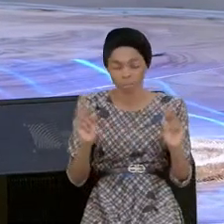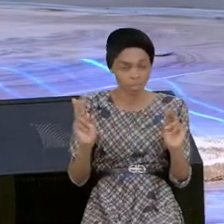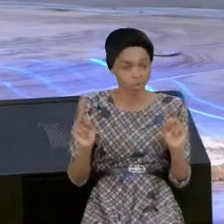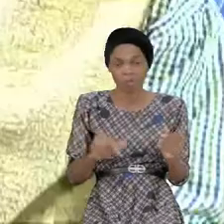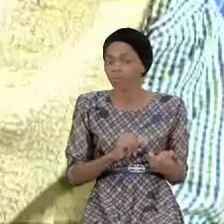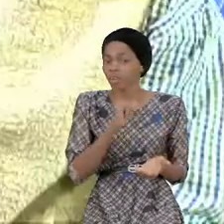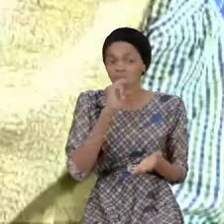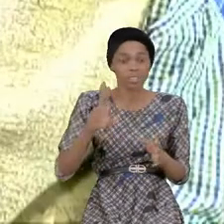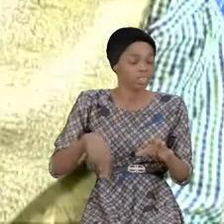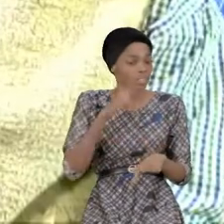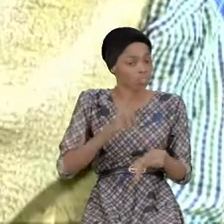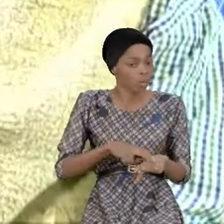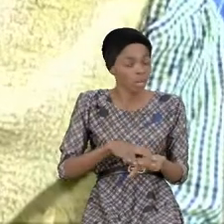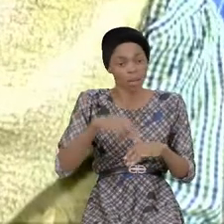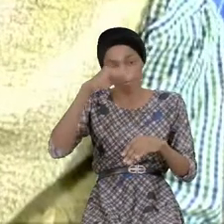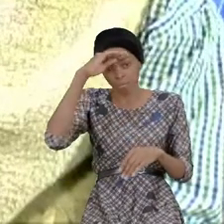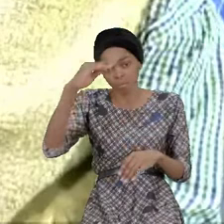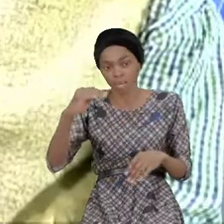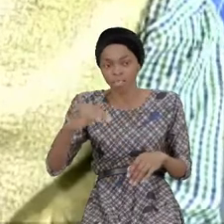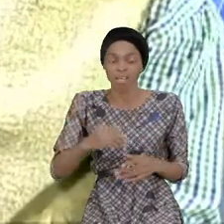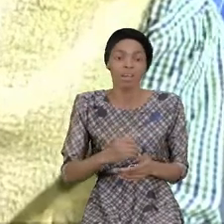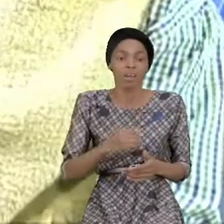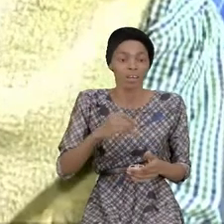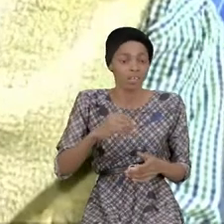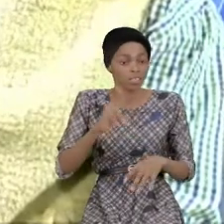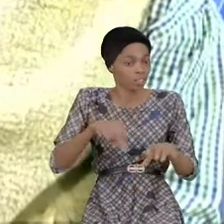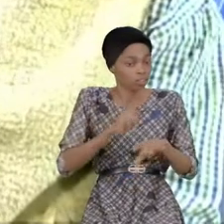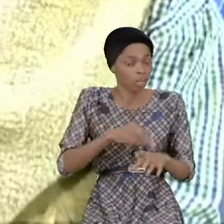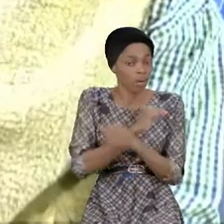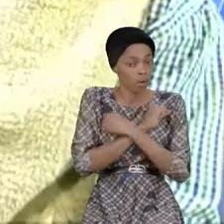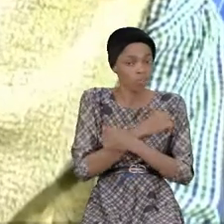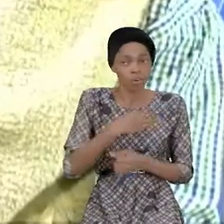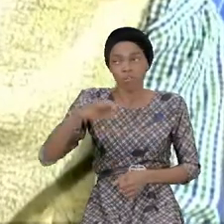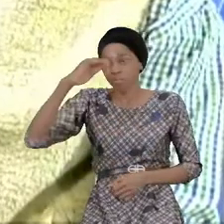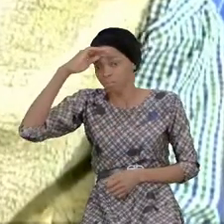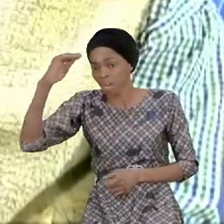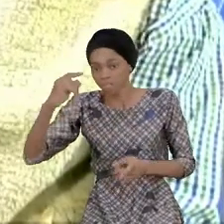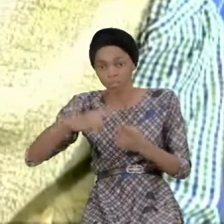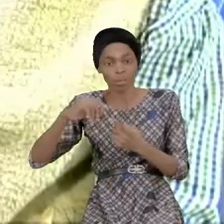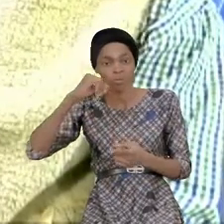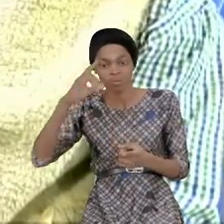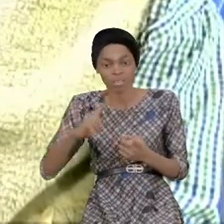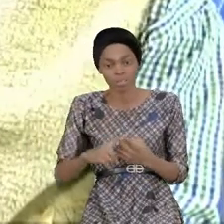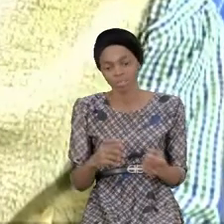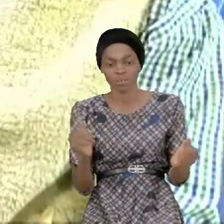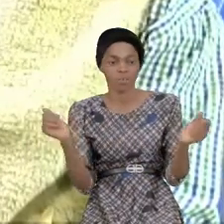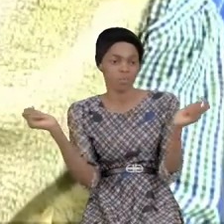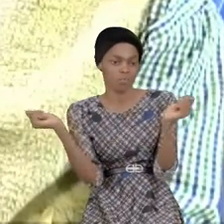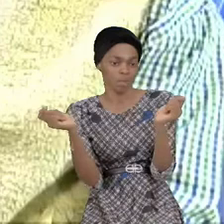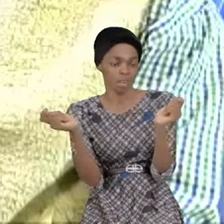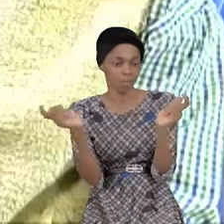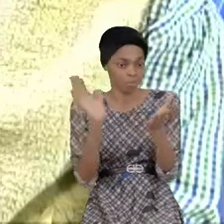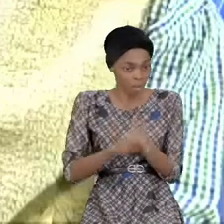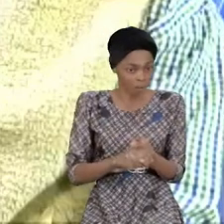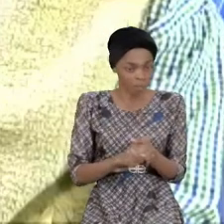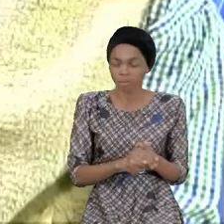natural love a man to a woman to attract one another so they can get married. It says